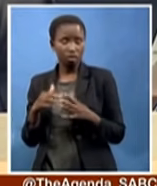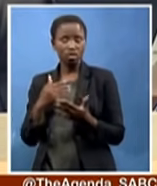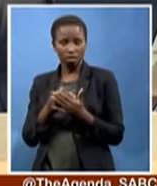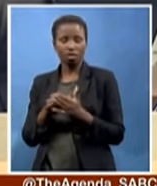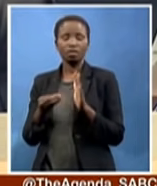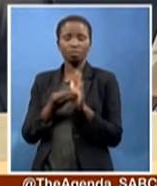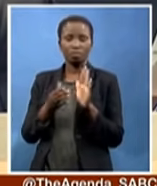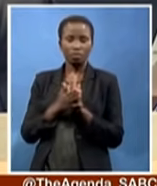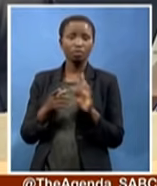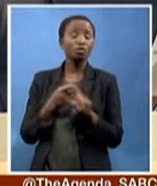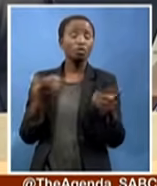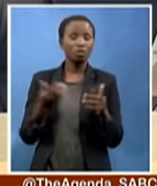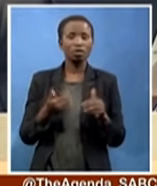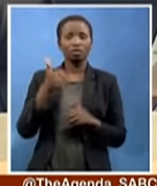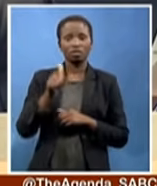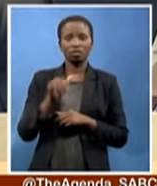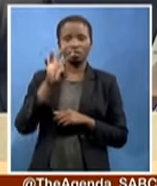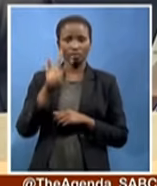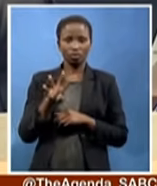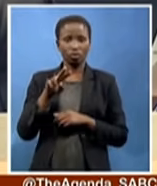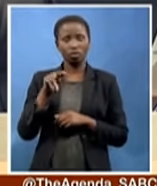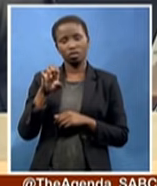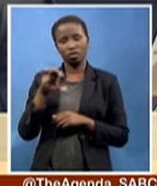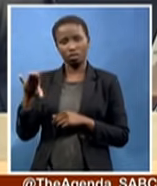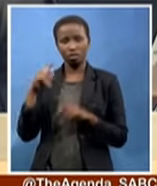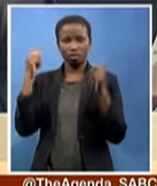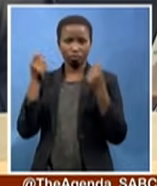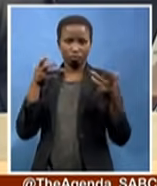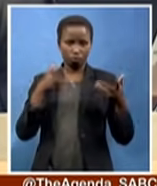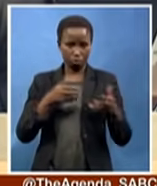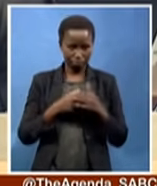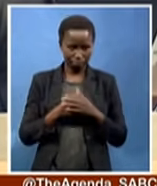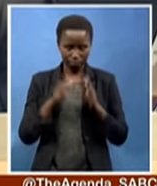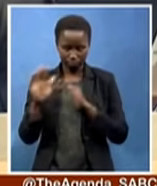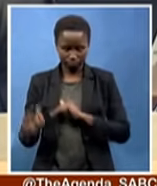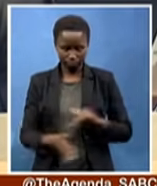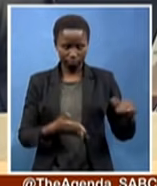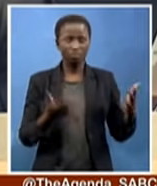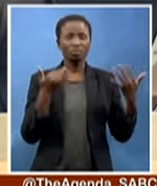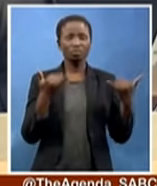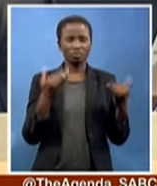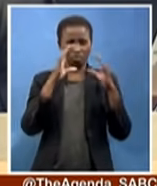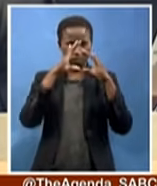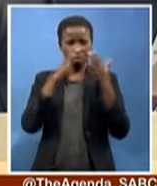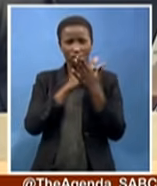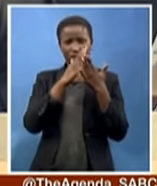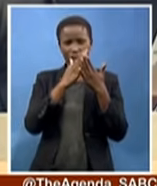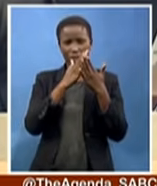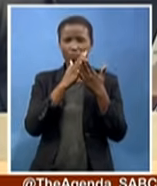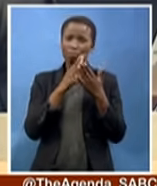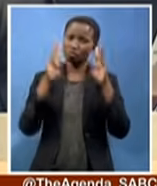I will now turn to some specific issues that the Commission has asked me to address. The first